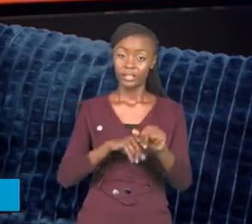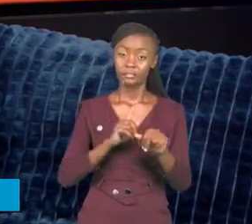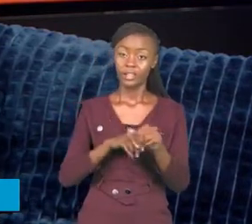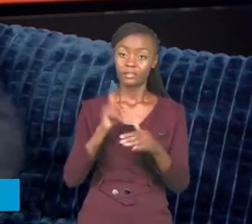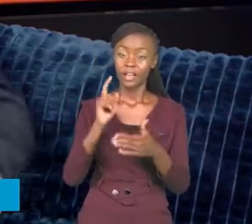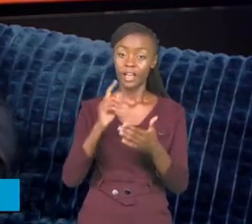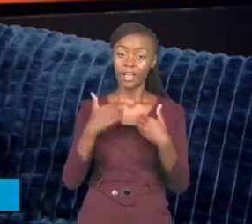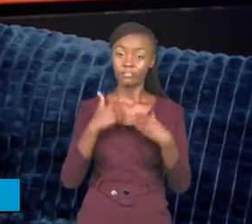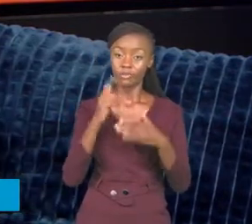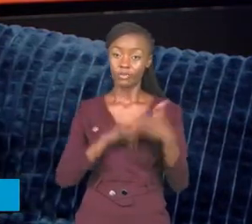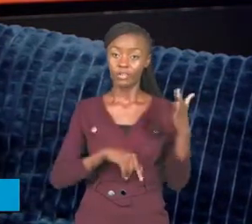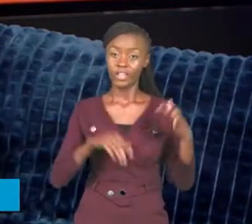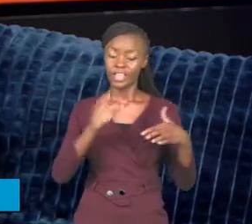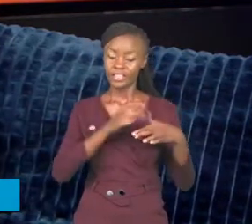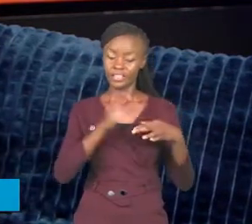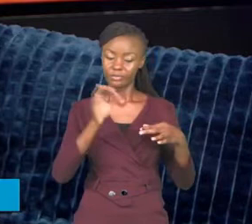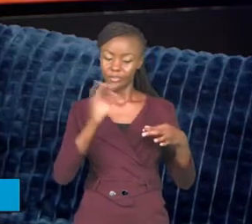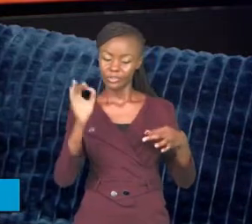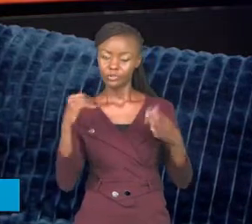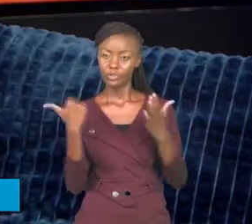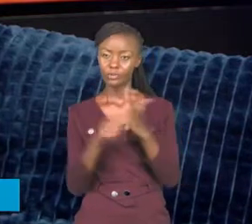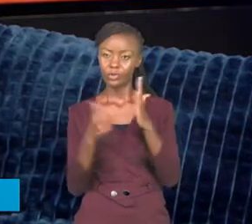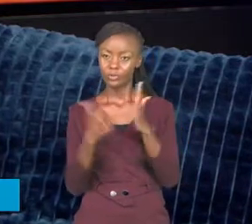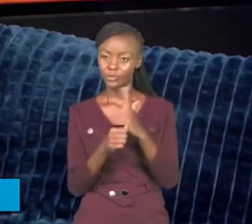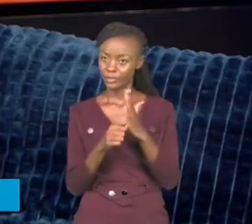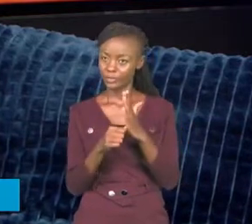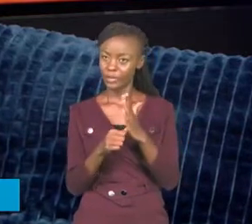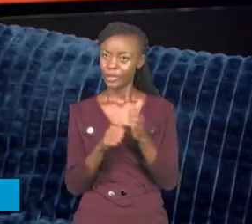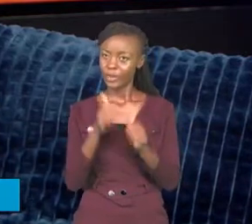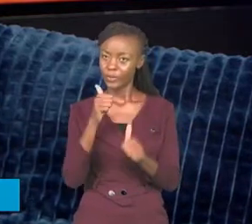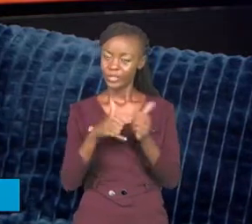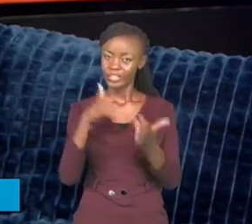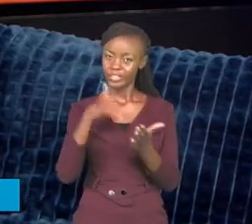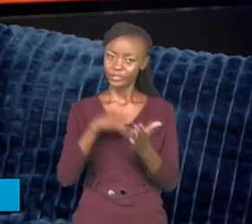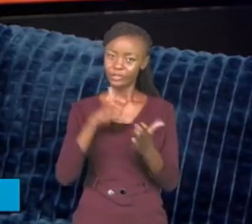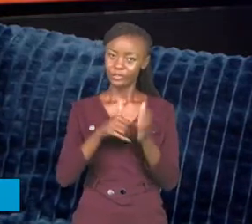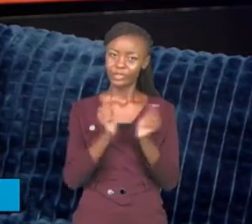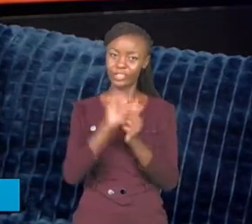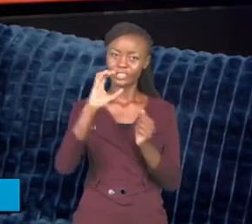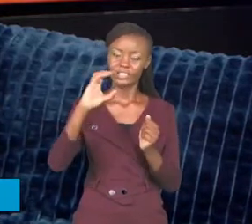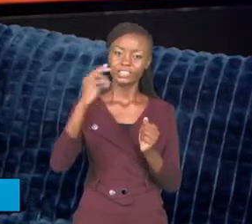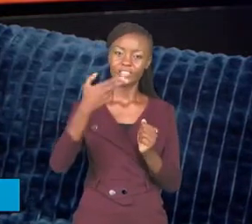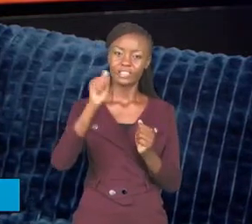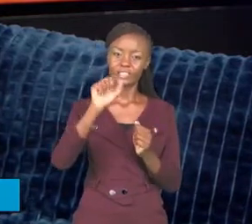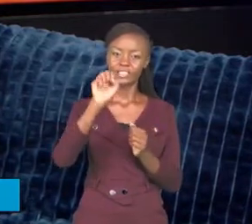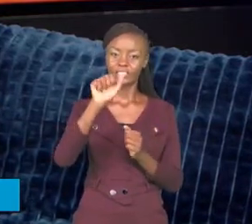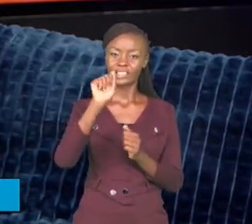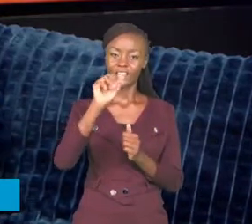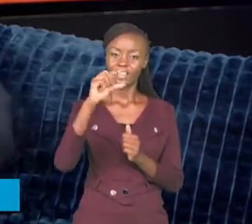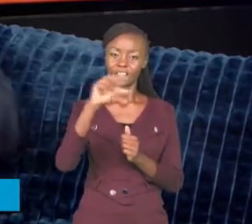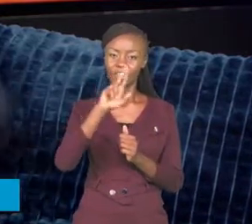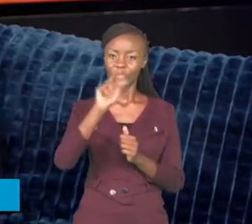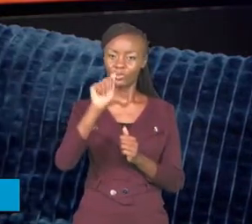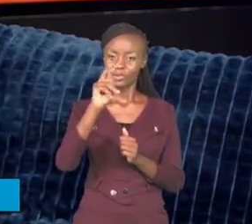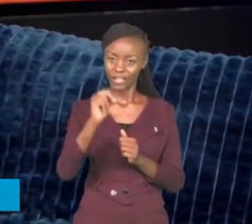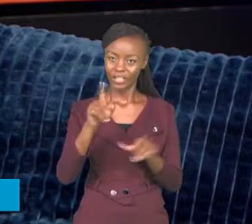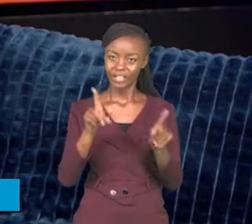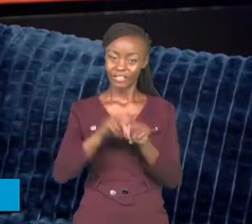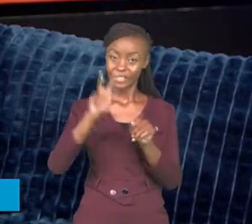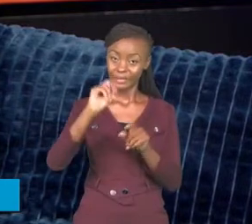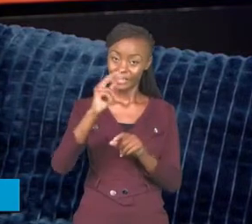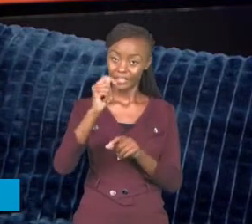of spiritual disturbance that actually comes with Changuan. So when a Samuel Musumba, as much as it's from